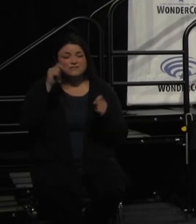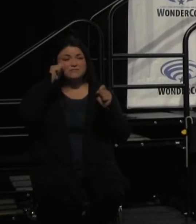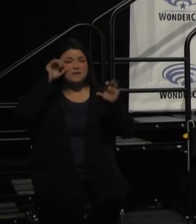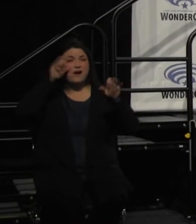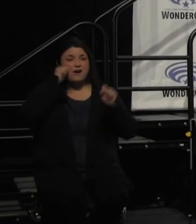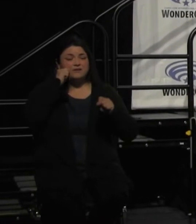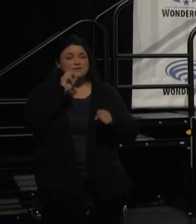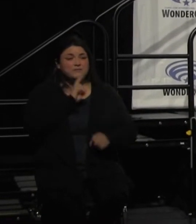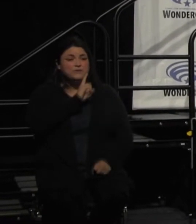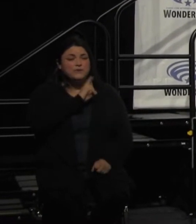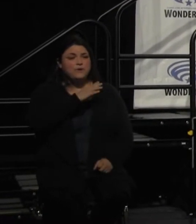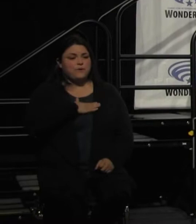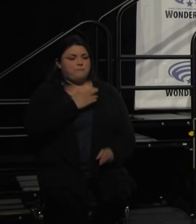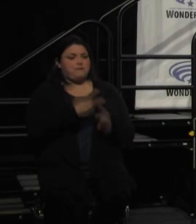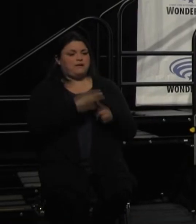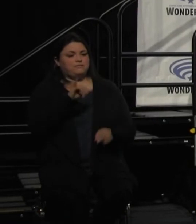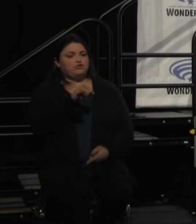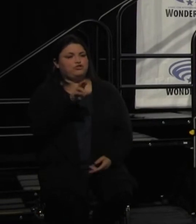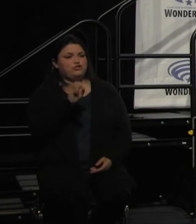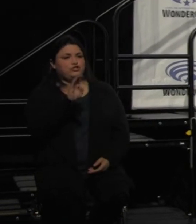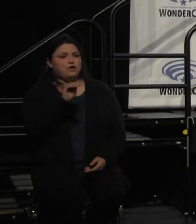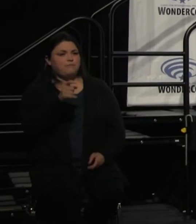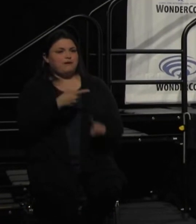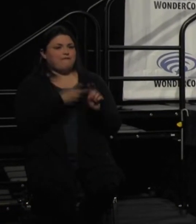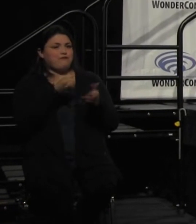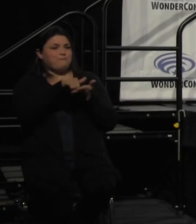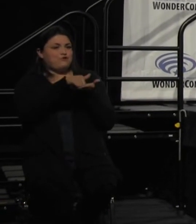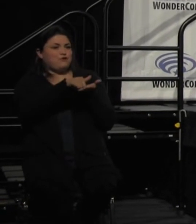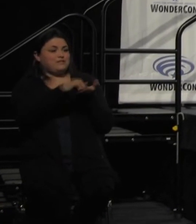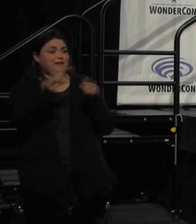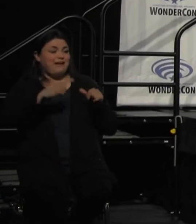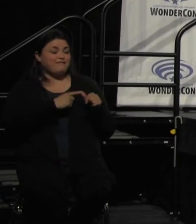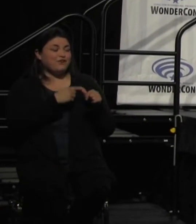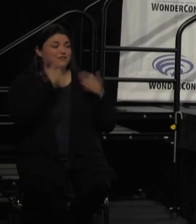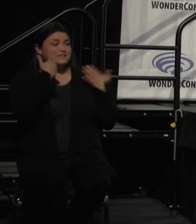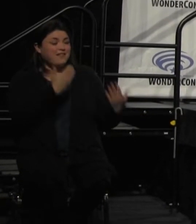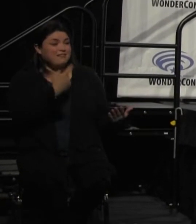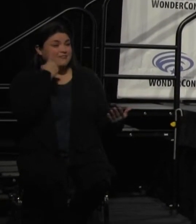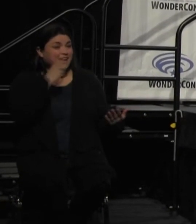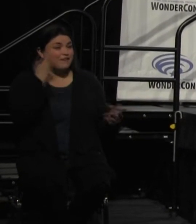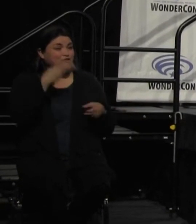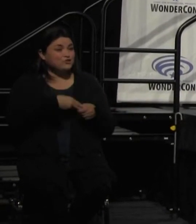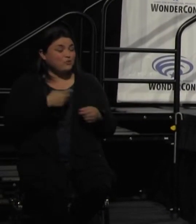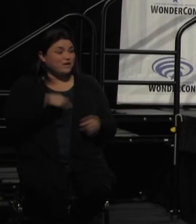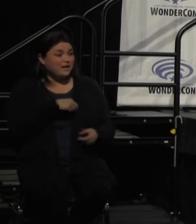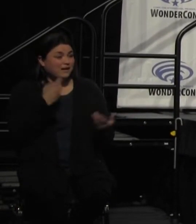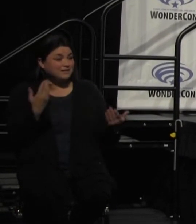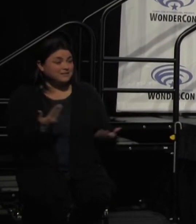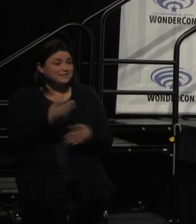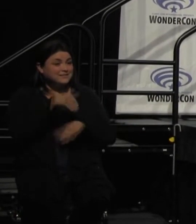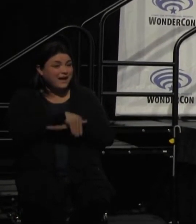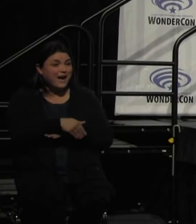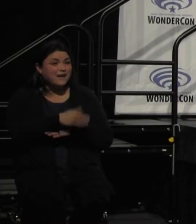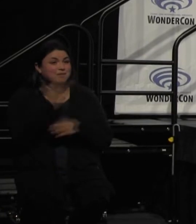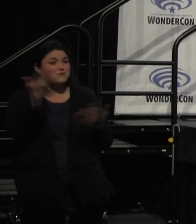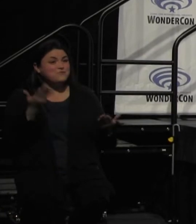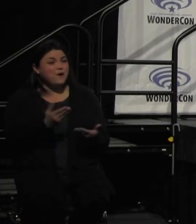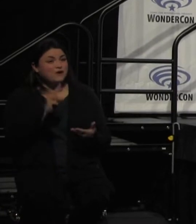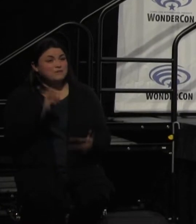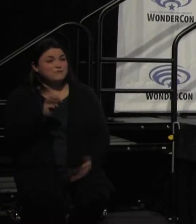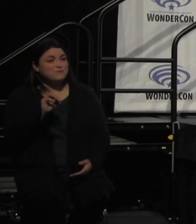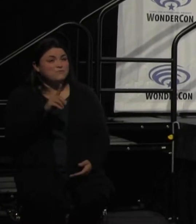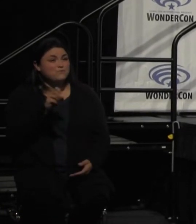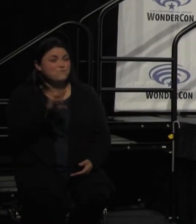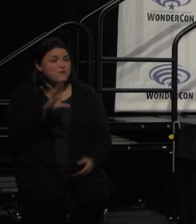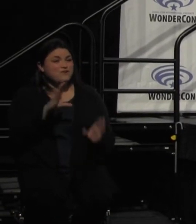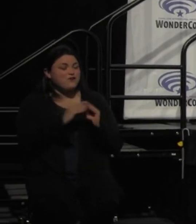name's Jeremy. I'm from New York City. First of all, thank you for joining us this evening. Welcome to WonderCon. It's really a